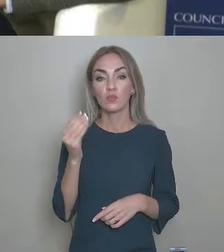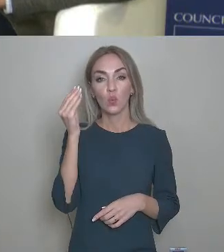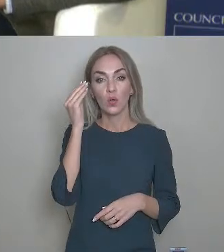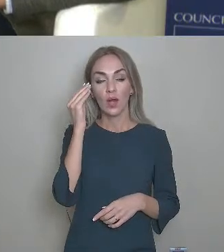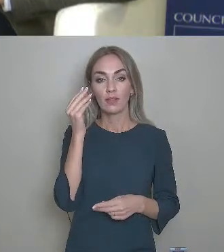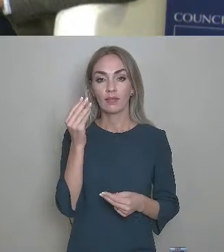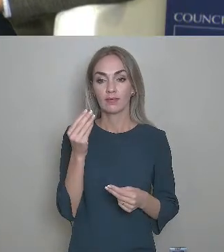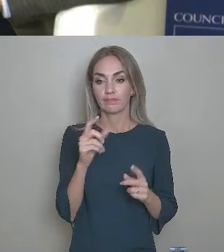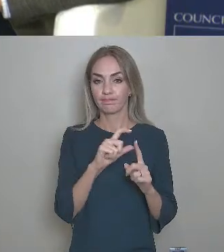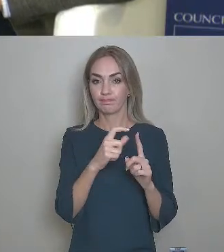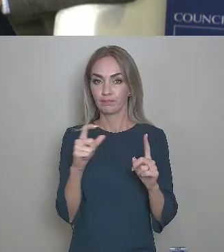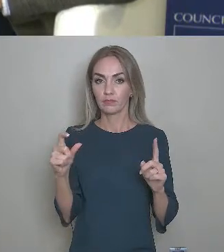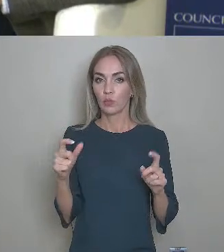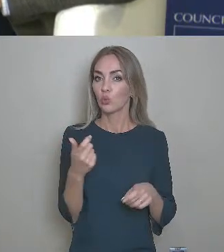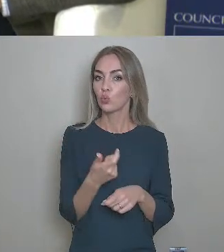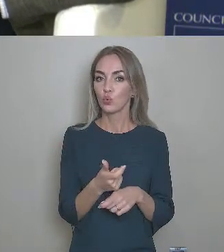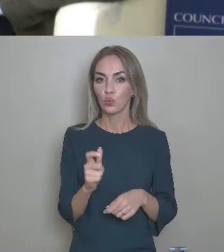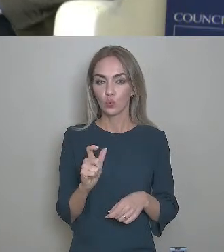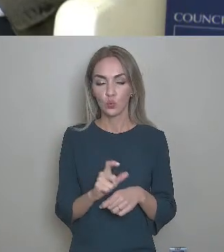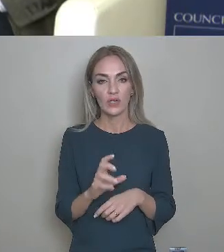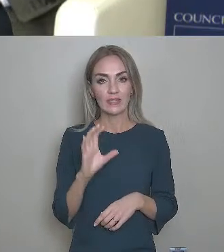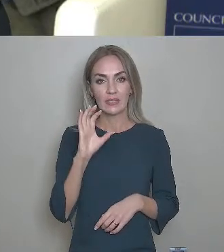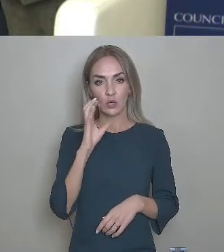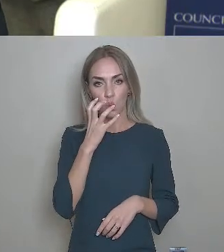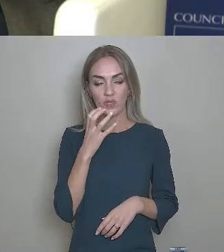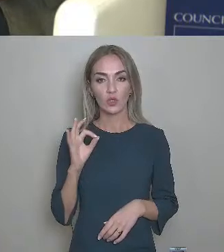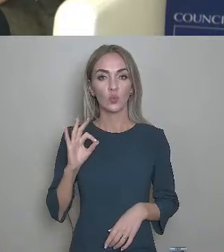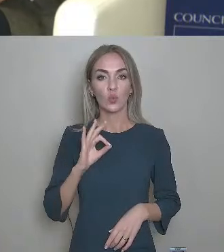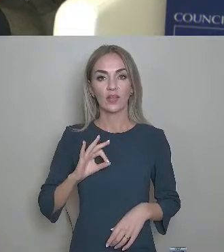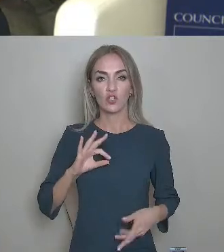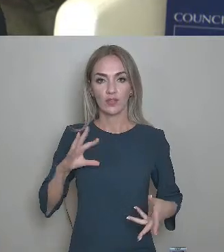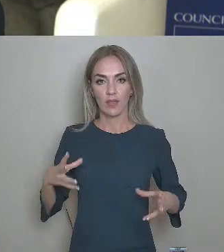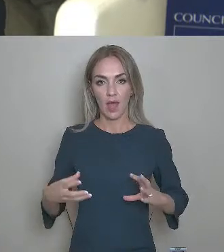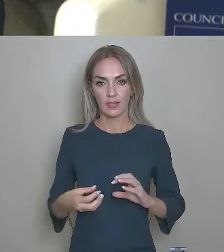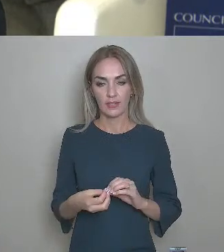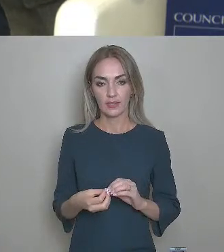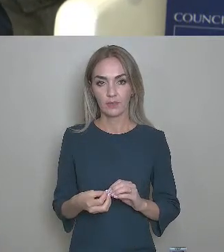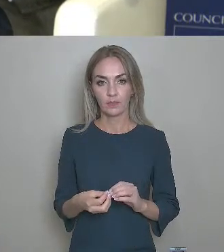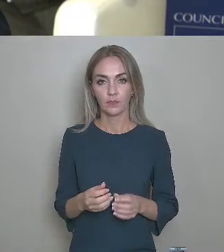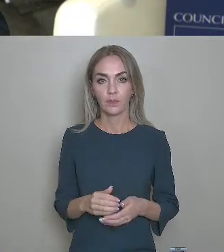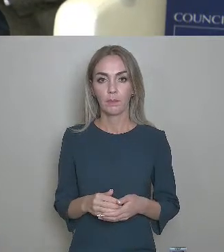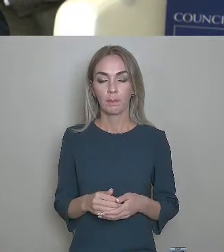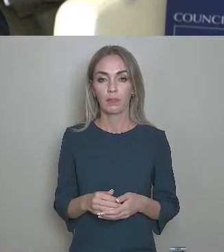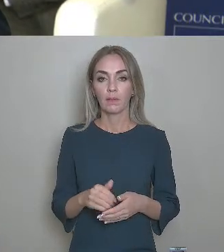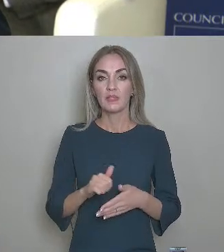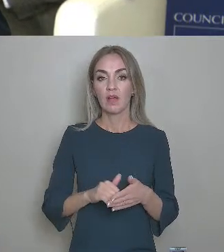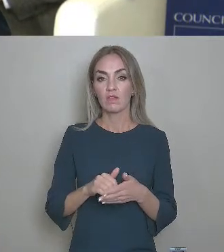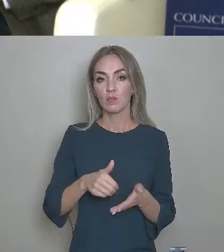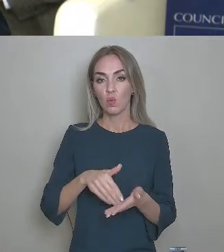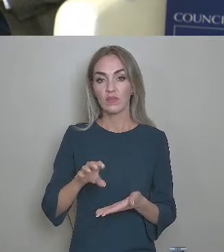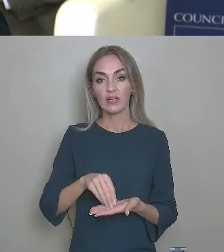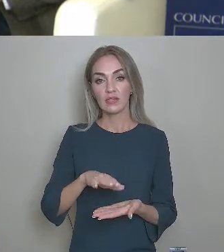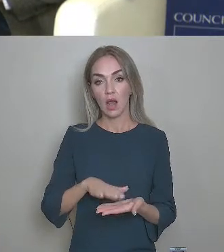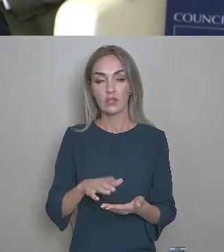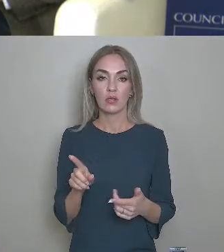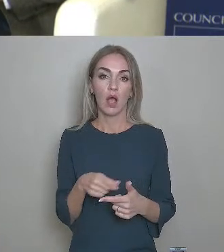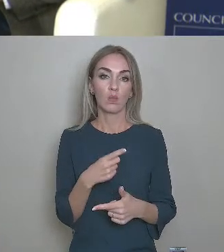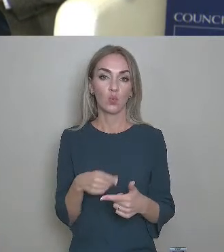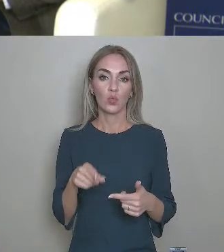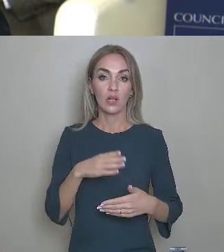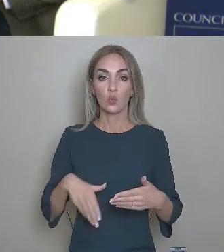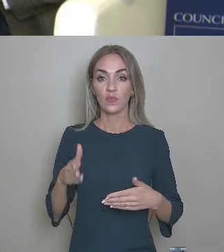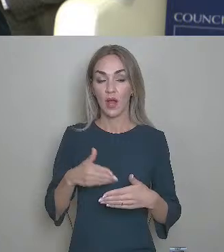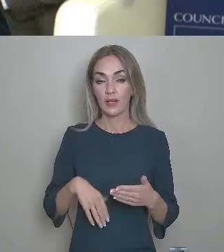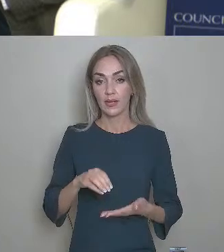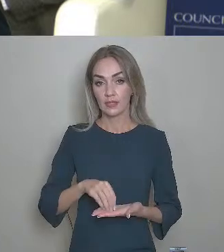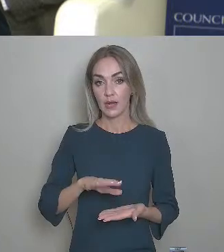come into effect yet, and that could have a serious legal implication. So that could serve either as